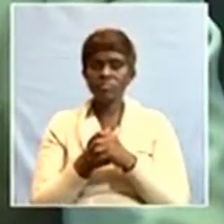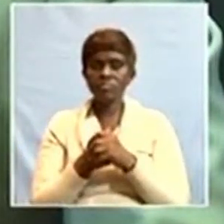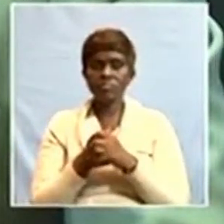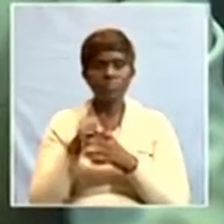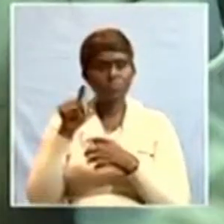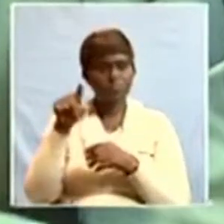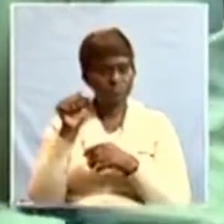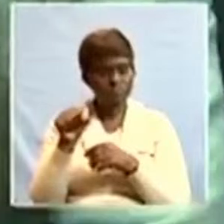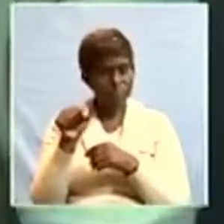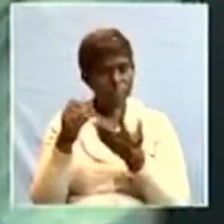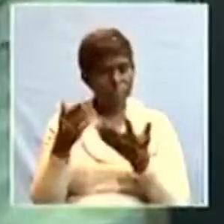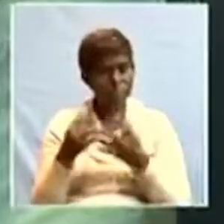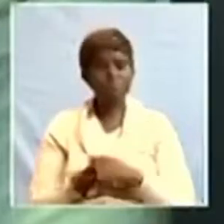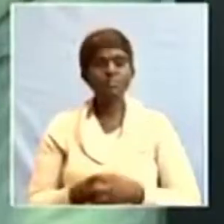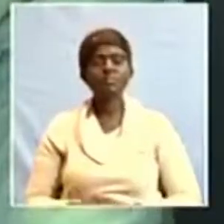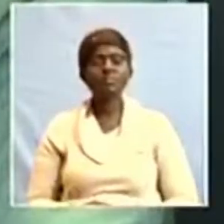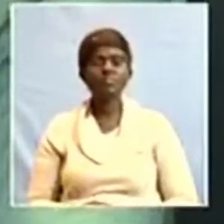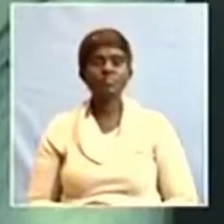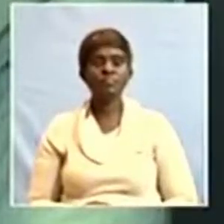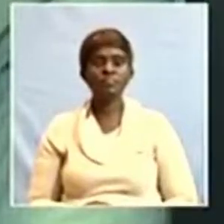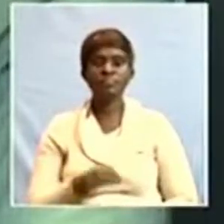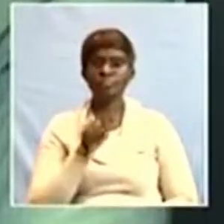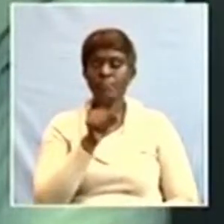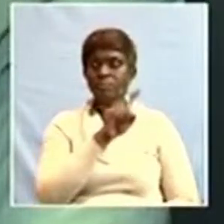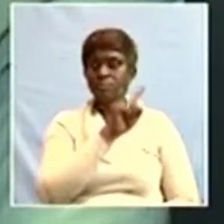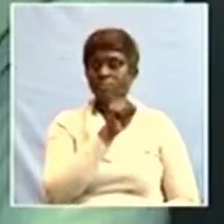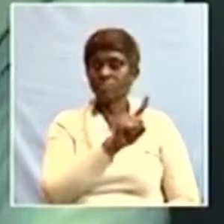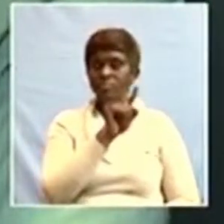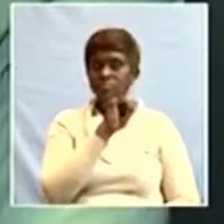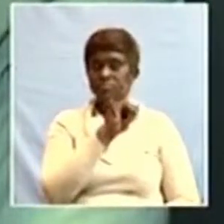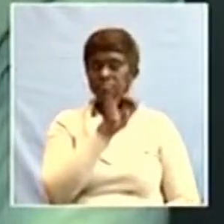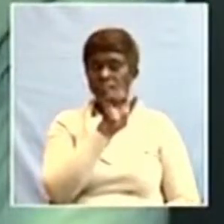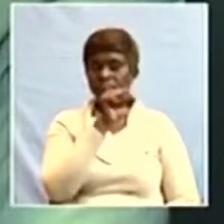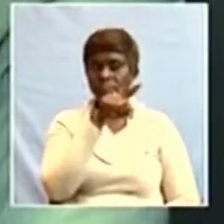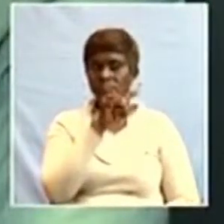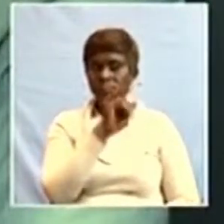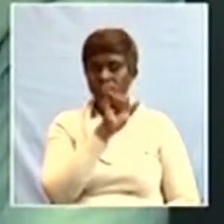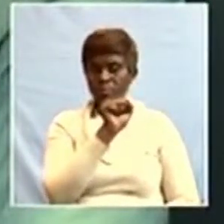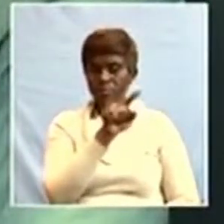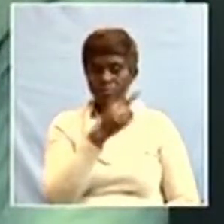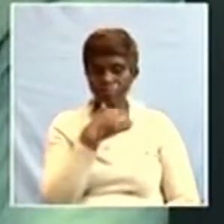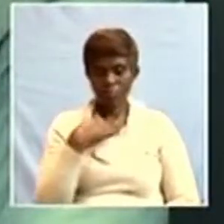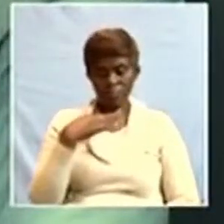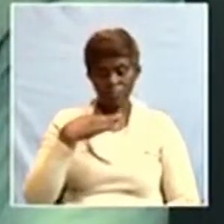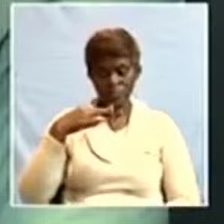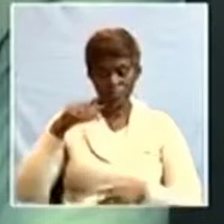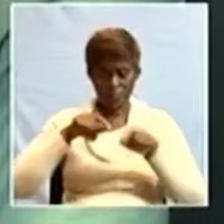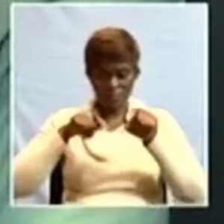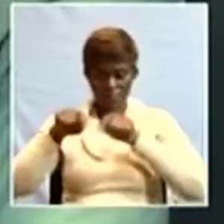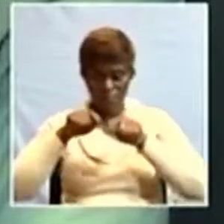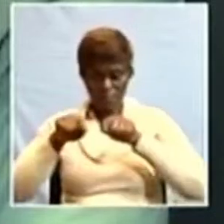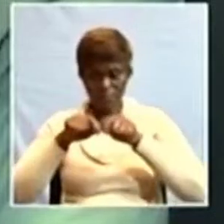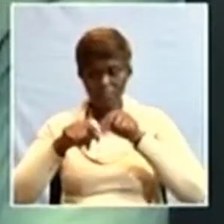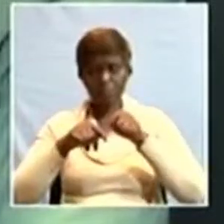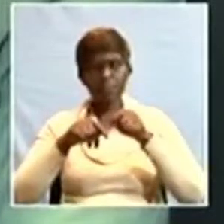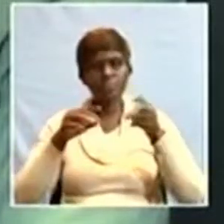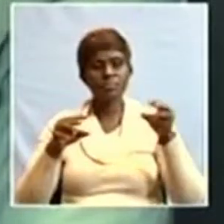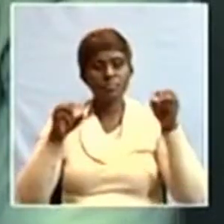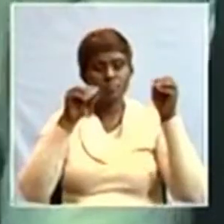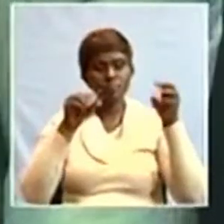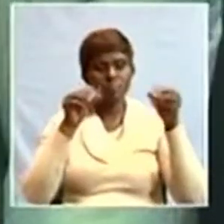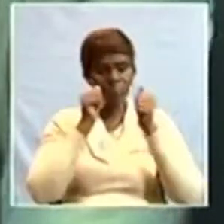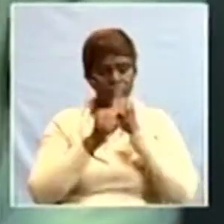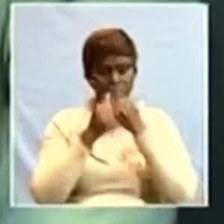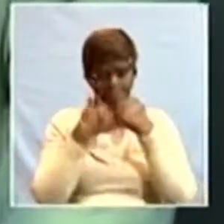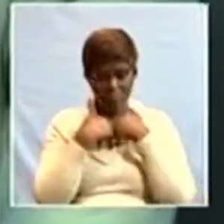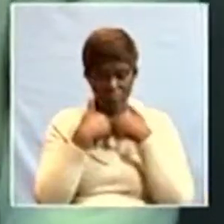controlling officer, the ZISPIS system had application control deficits which